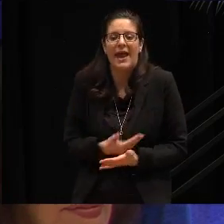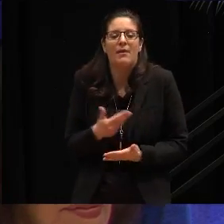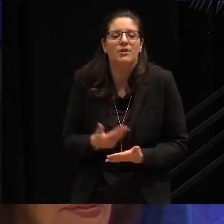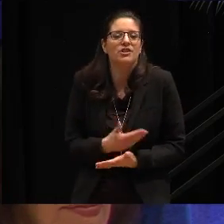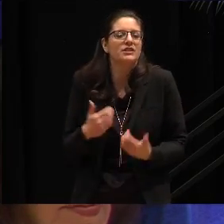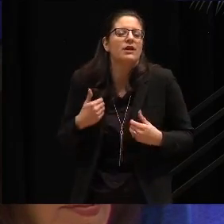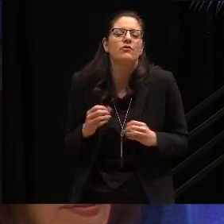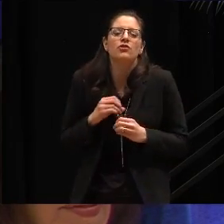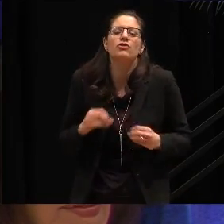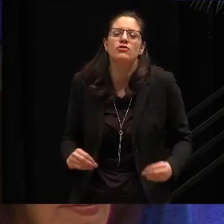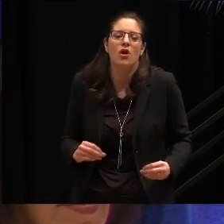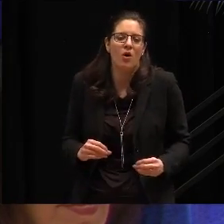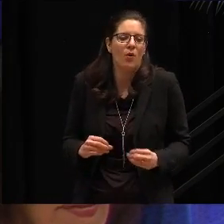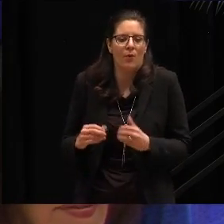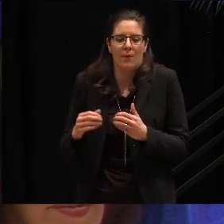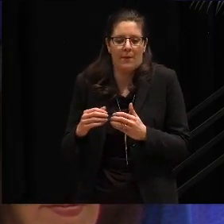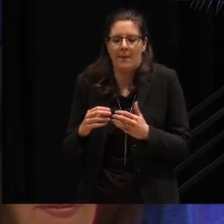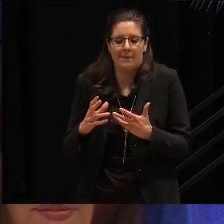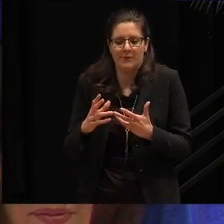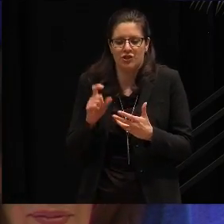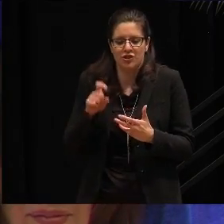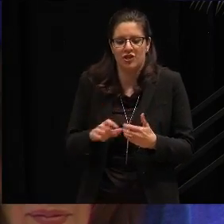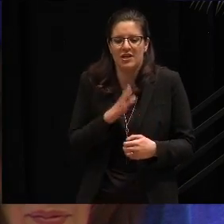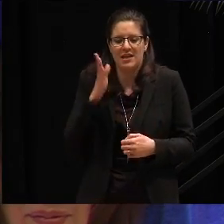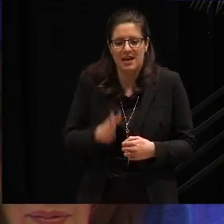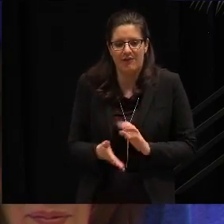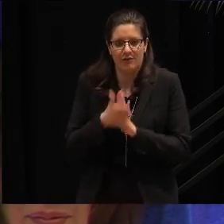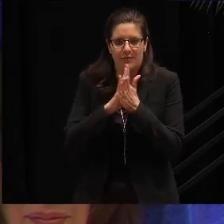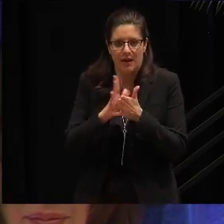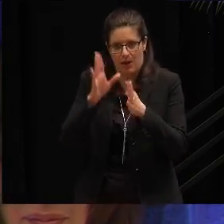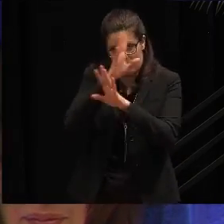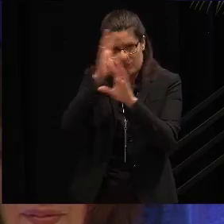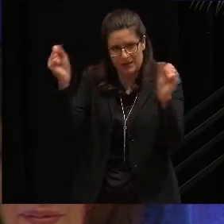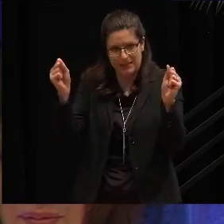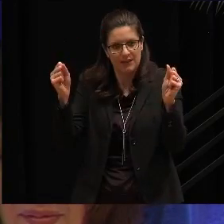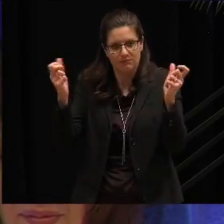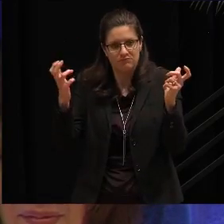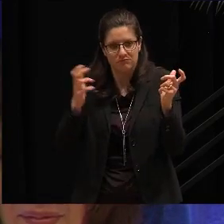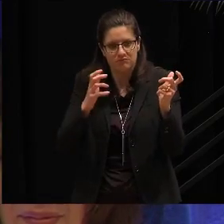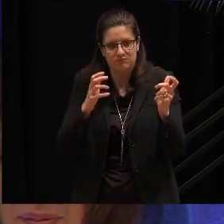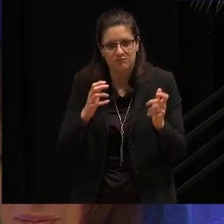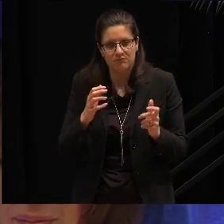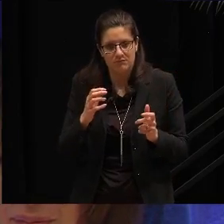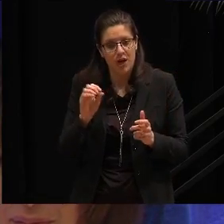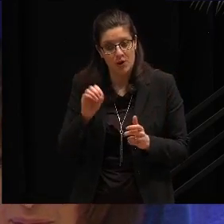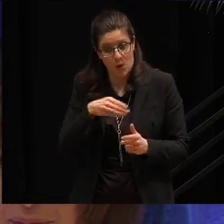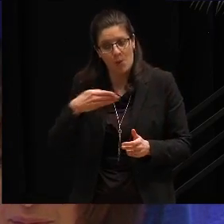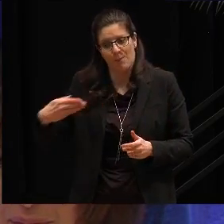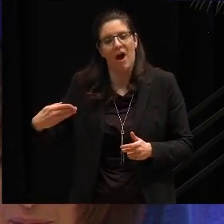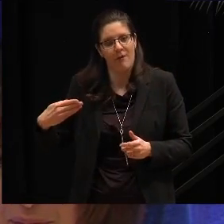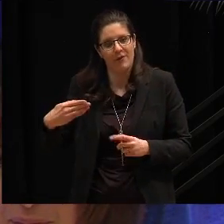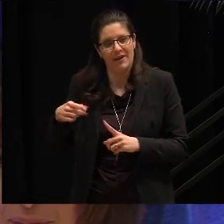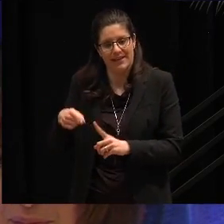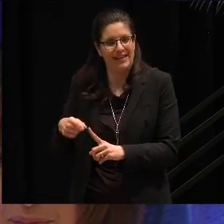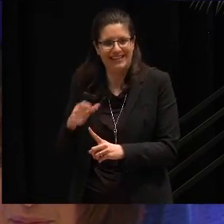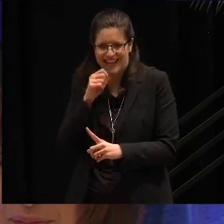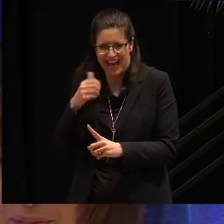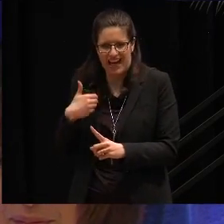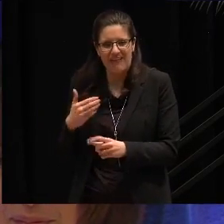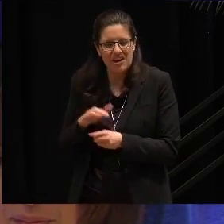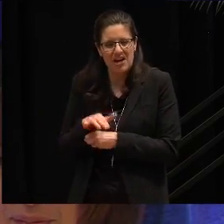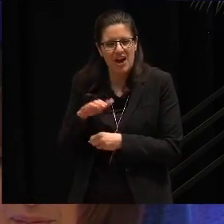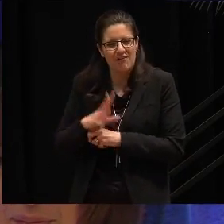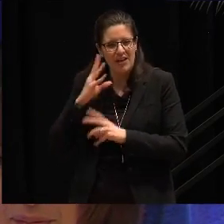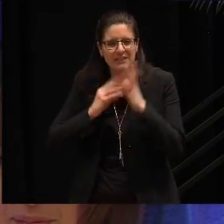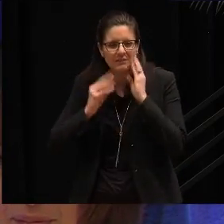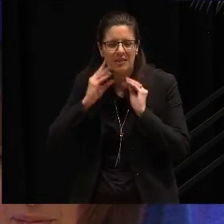no business having the White House as their office. And Barack Obama did not have enough experience to be